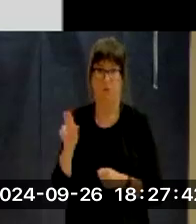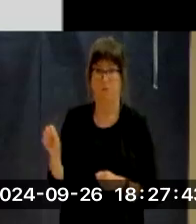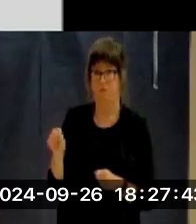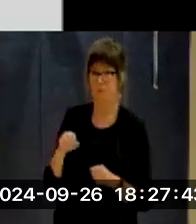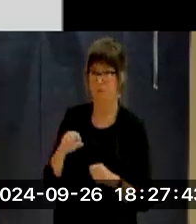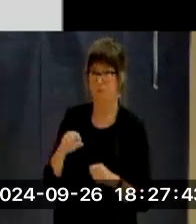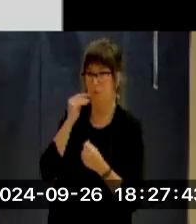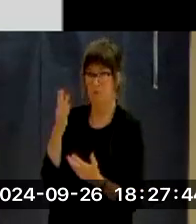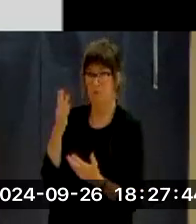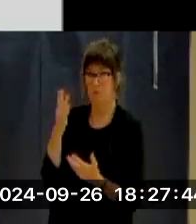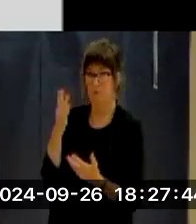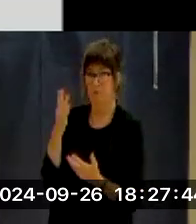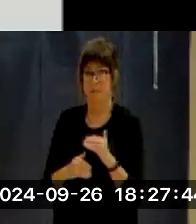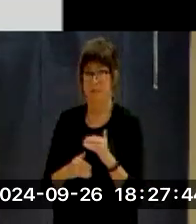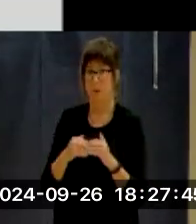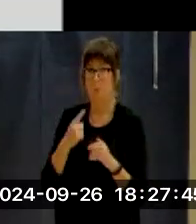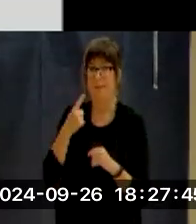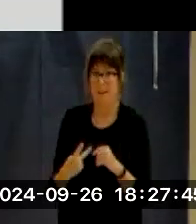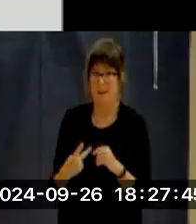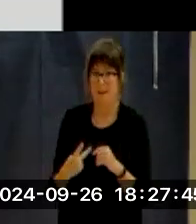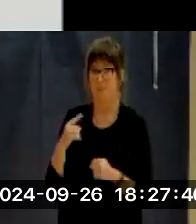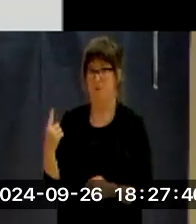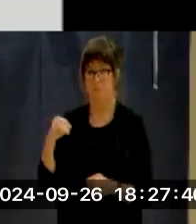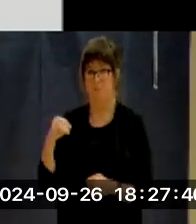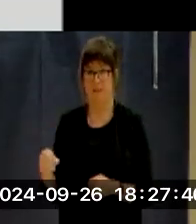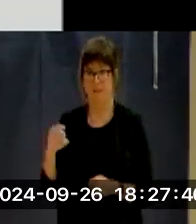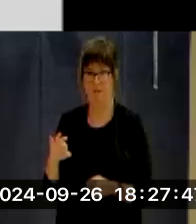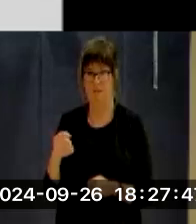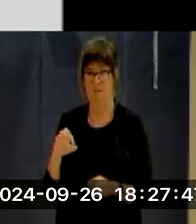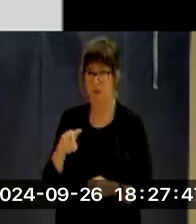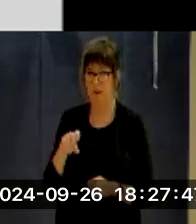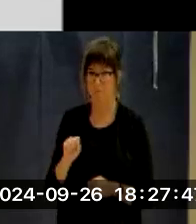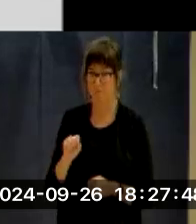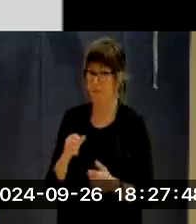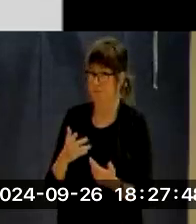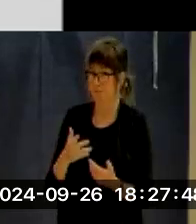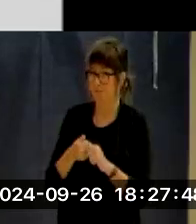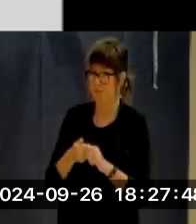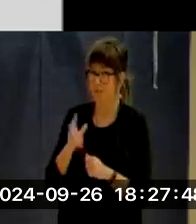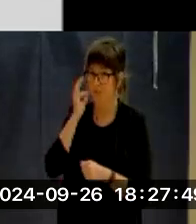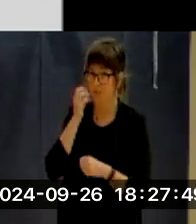than 0.5% of these crimes, according to these federal statistics.